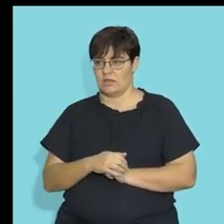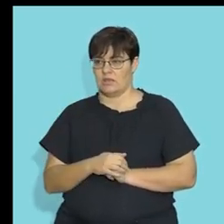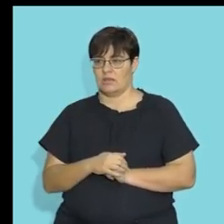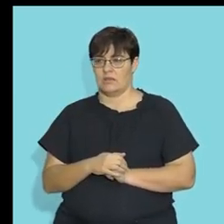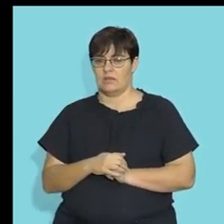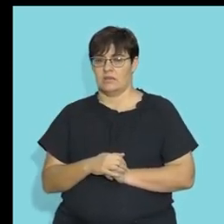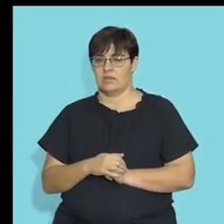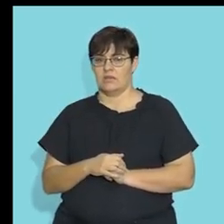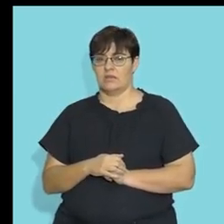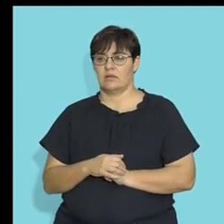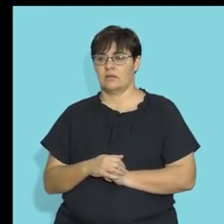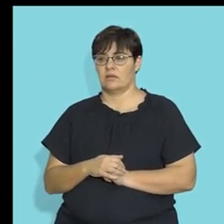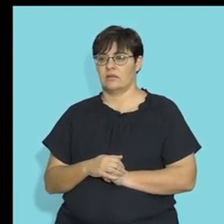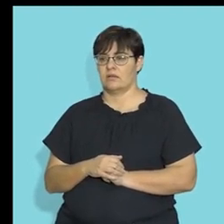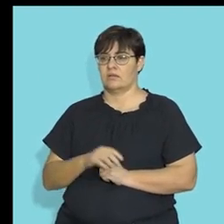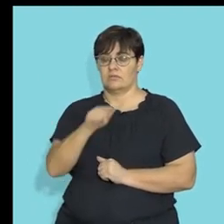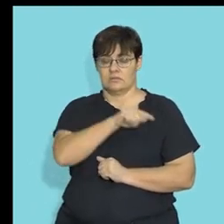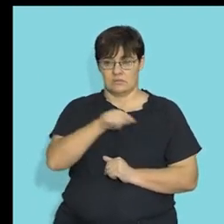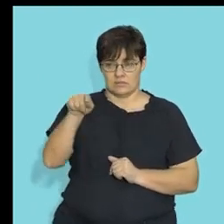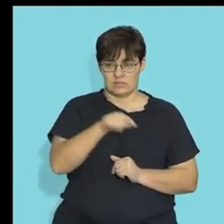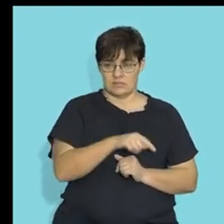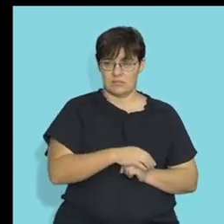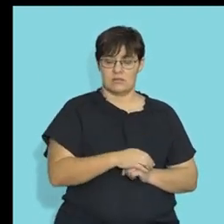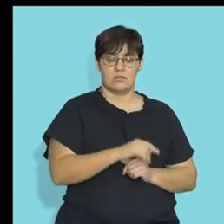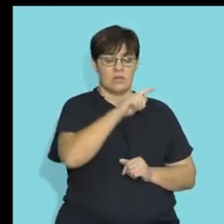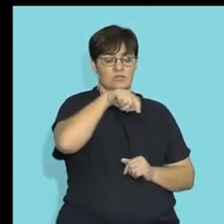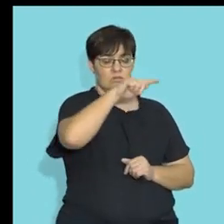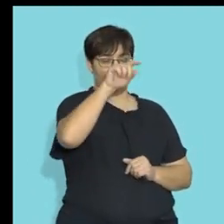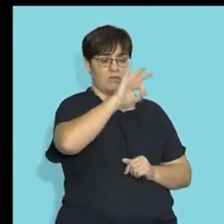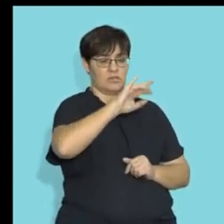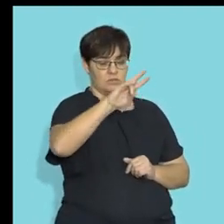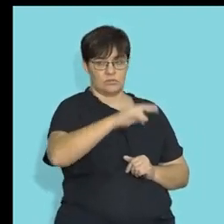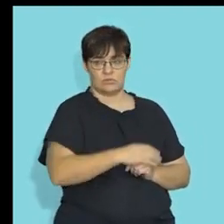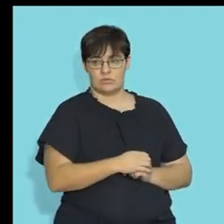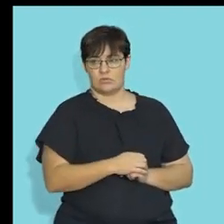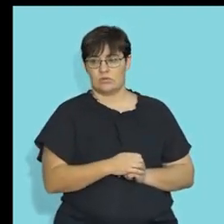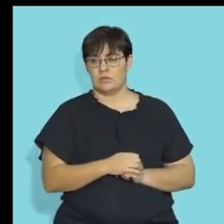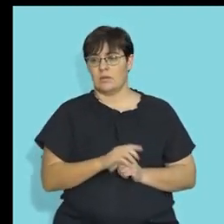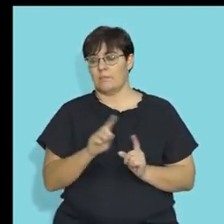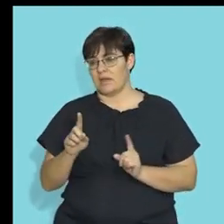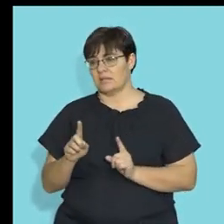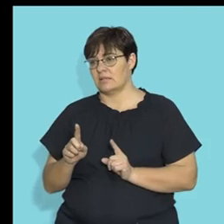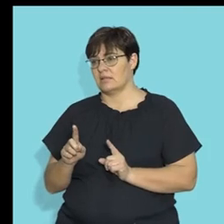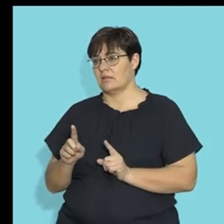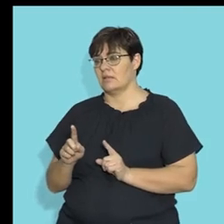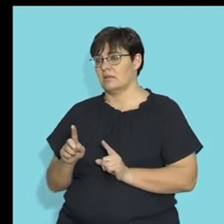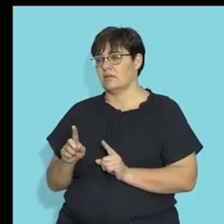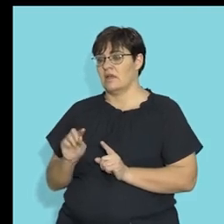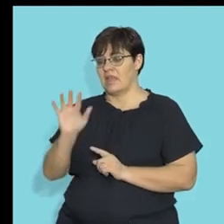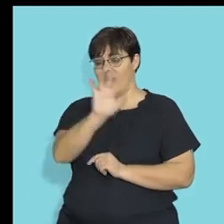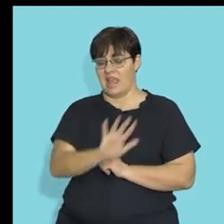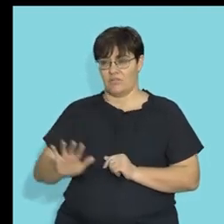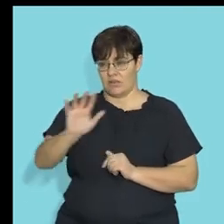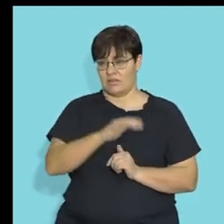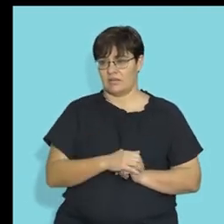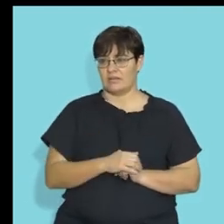of 32. So this side itself is the square root of 32, but if I'm finding